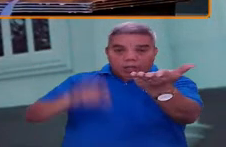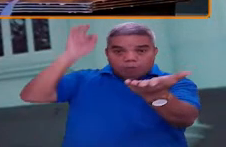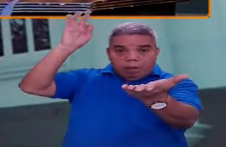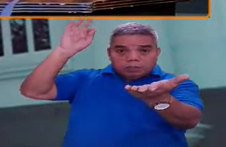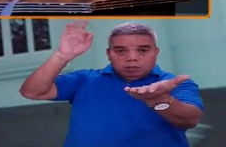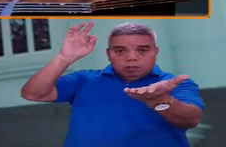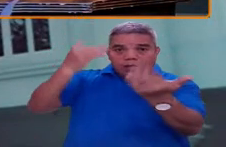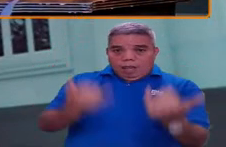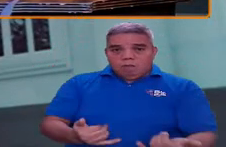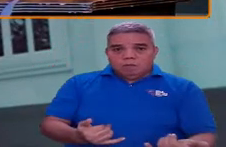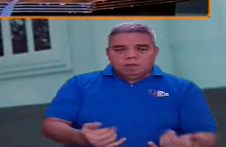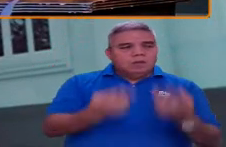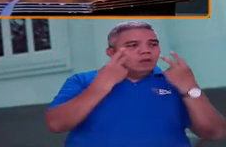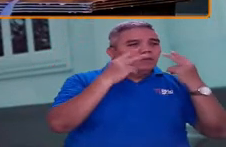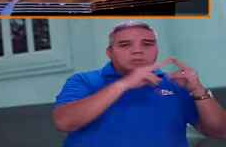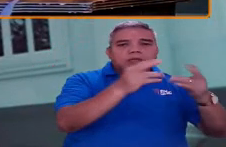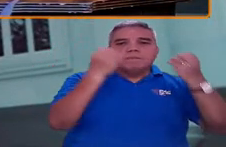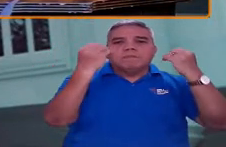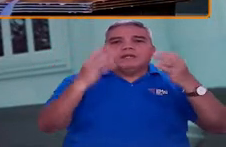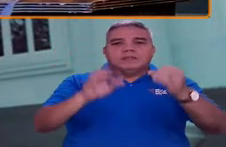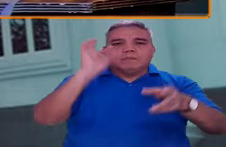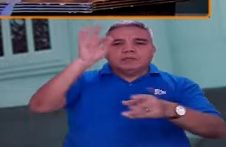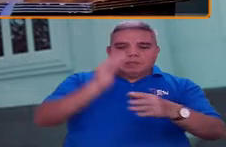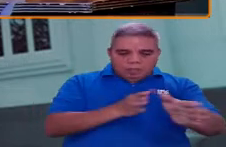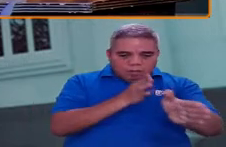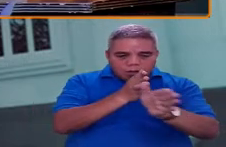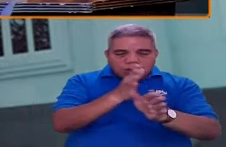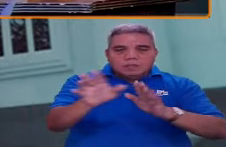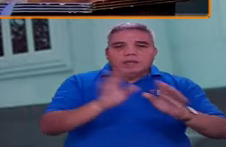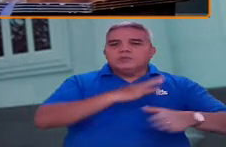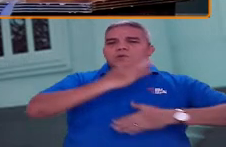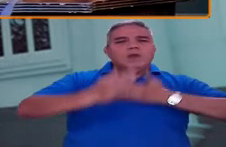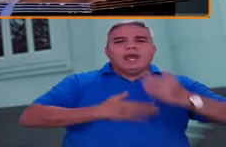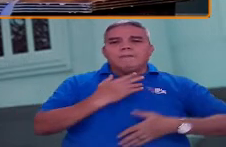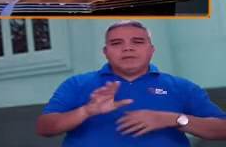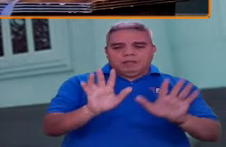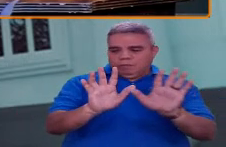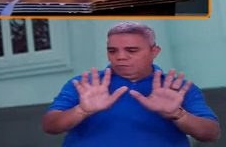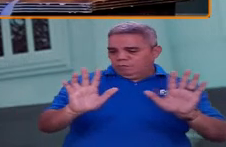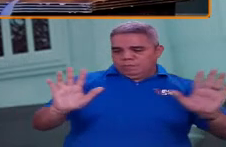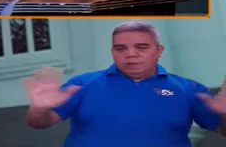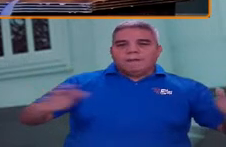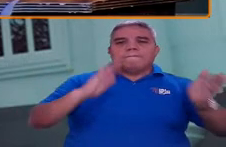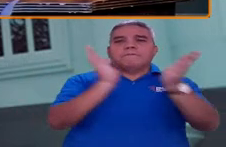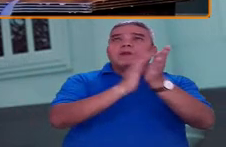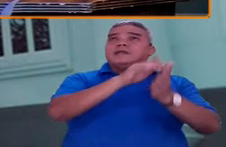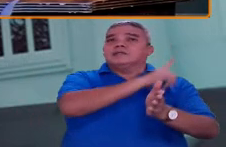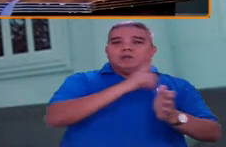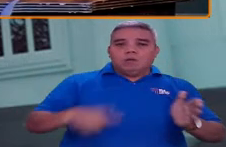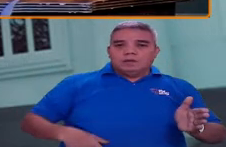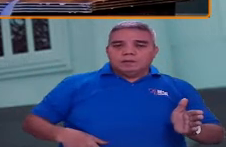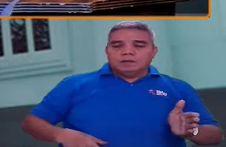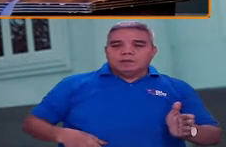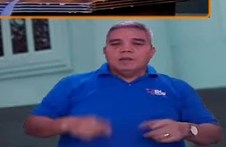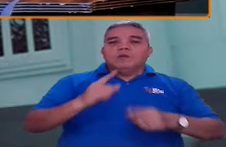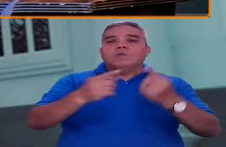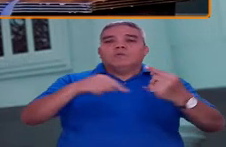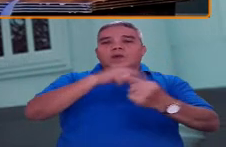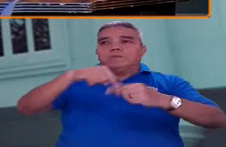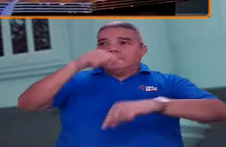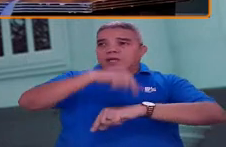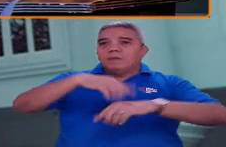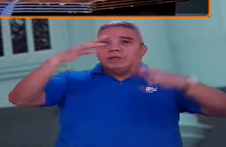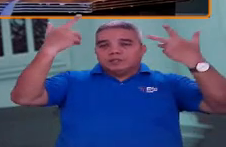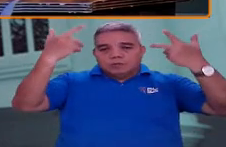today? I've seen a lot of pastors lining up today. I'm so glad. Praise the Lord. When my time